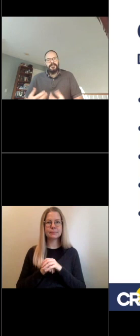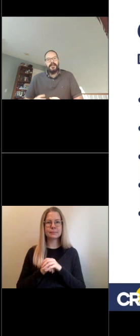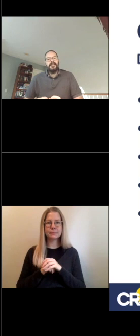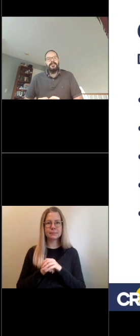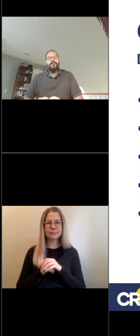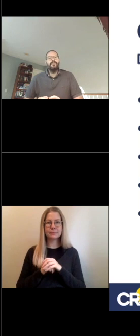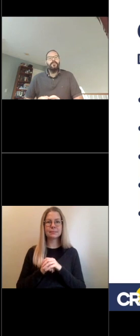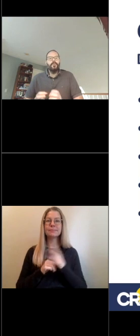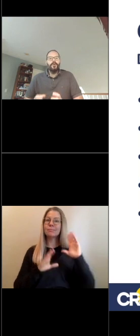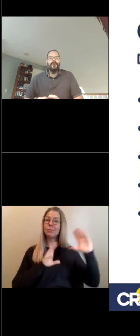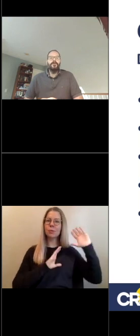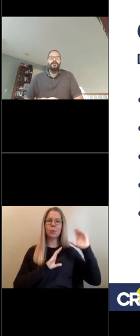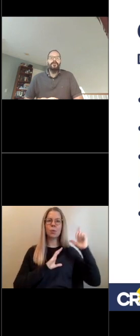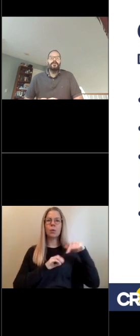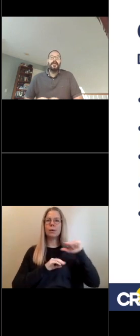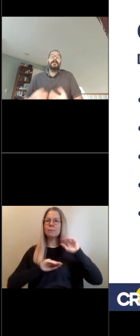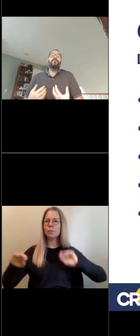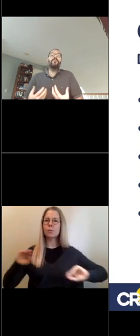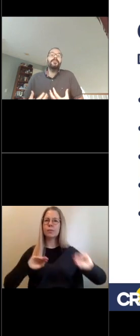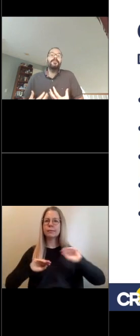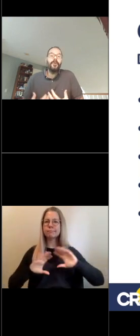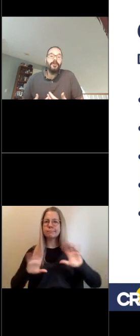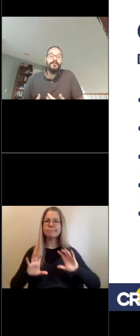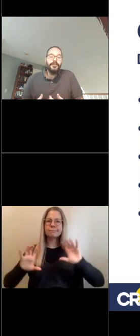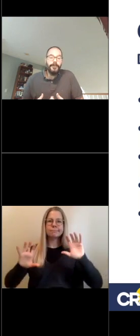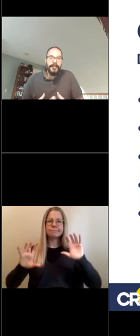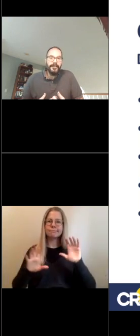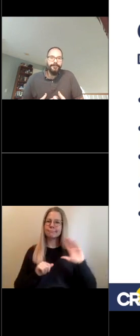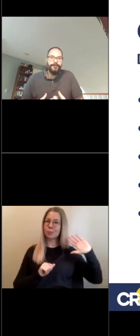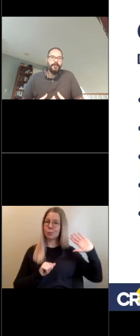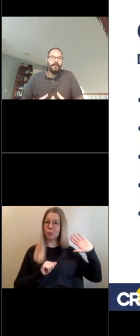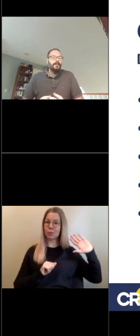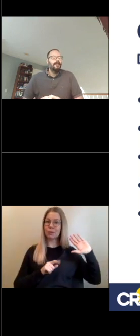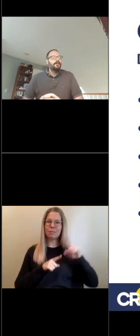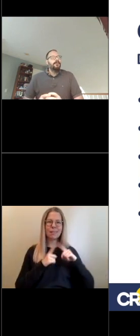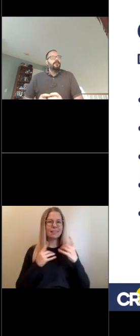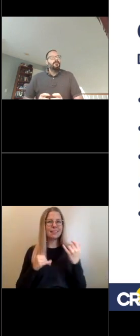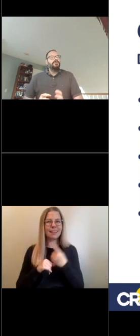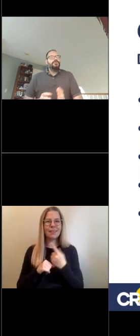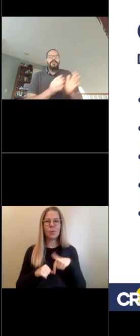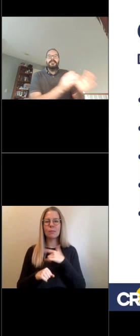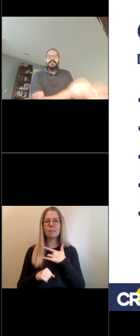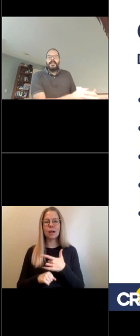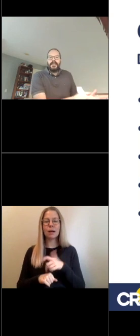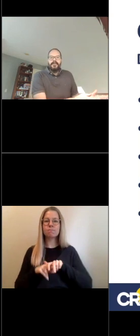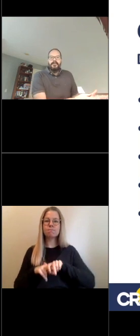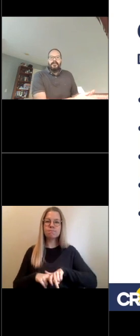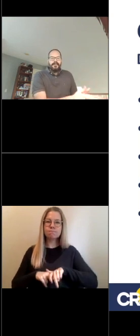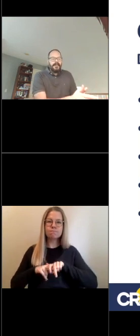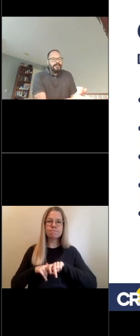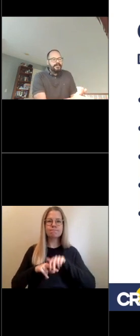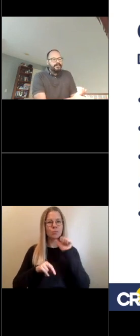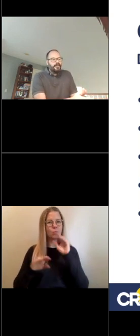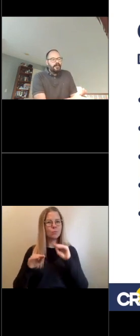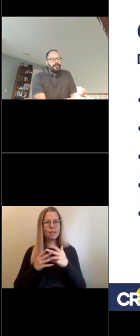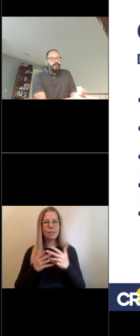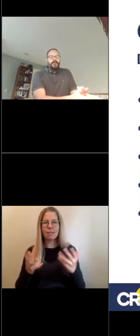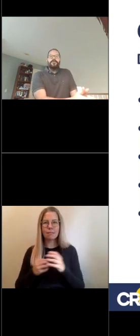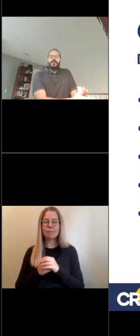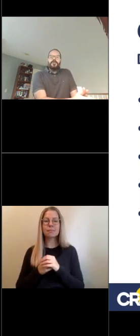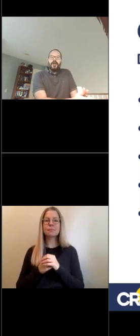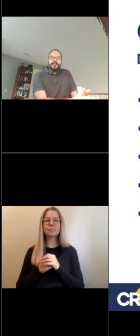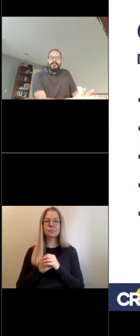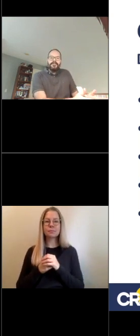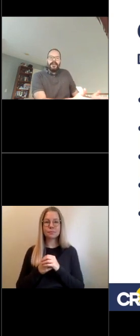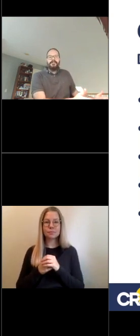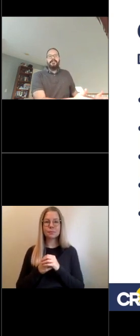as a society than we were and what we evolved to be. During the day, that's a time